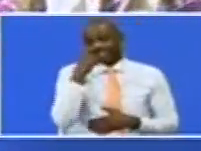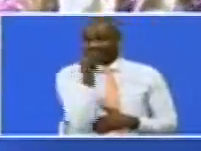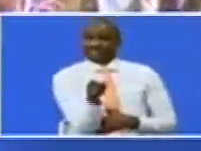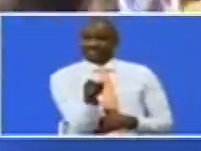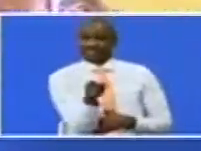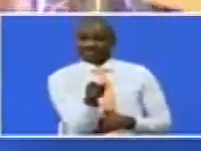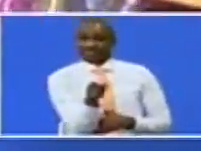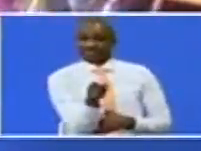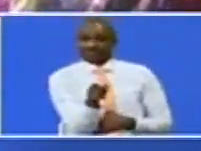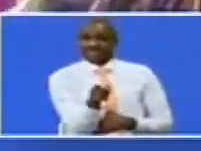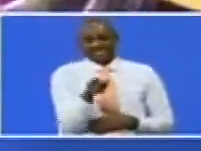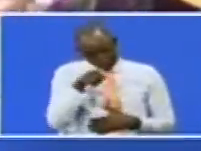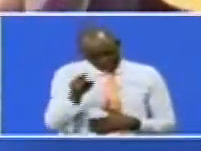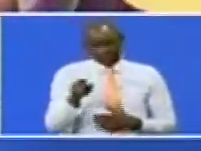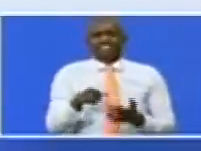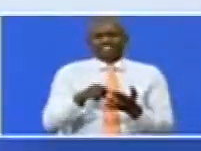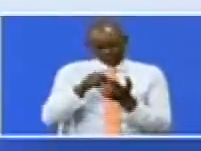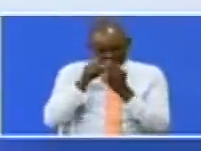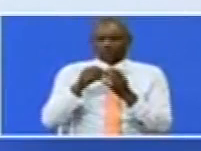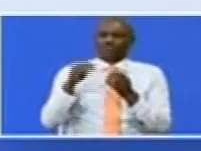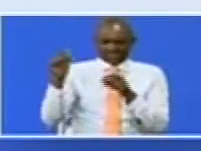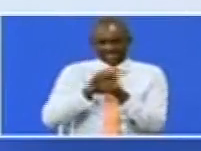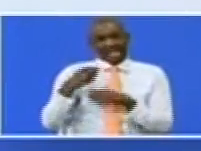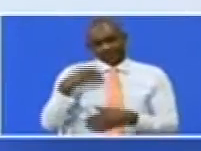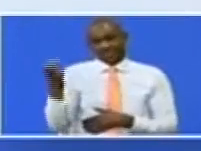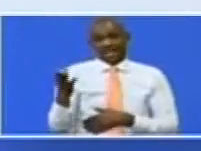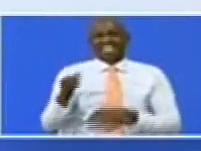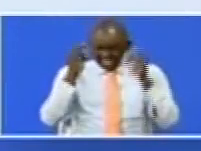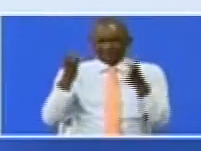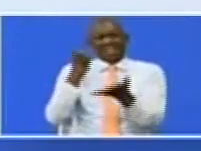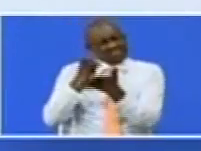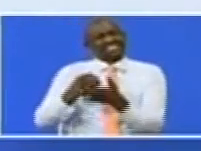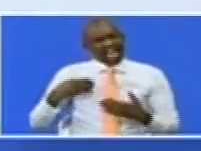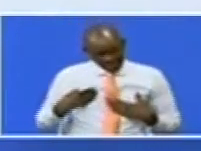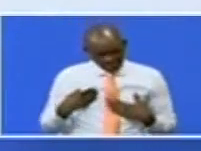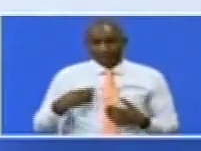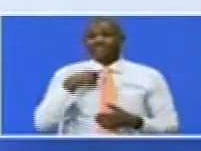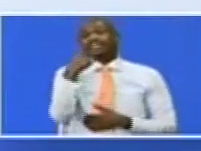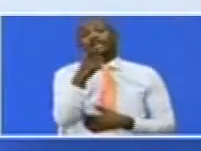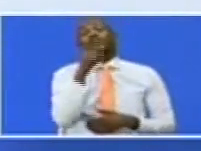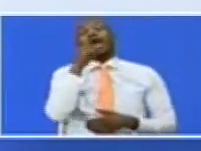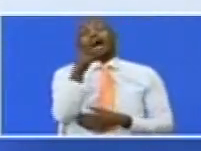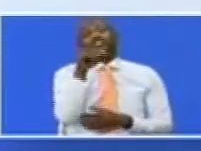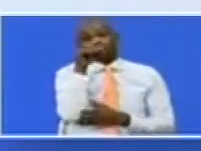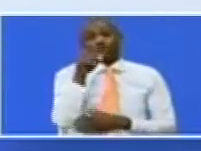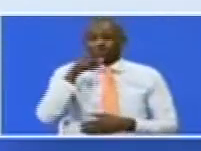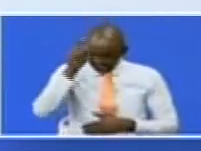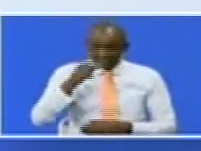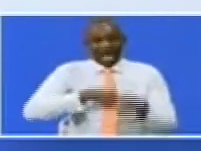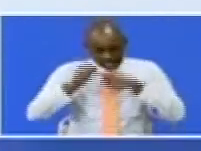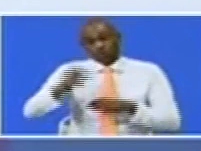by the need to take the officers for training. Kama una ushahidi, mimi I dare you Marwa, chukua